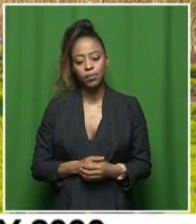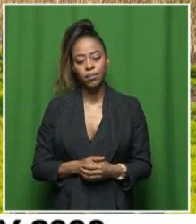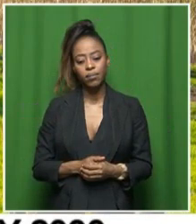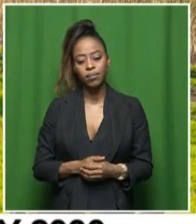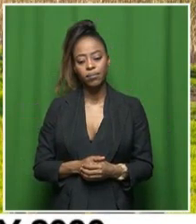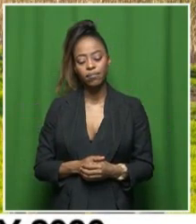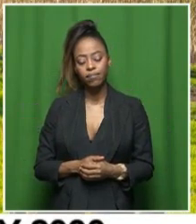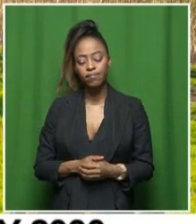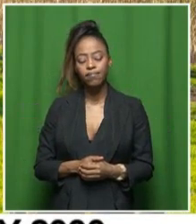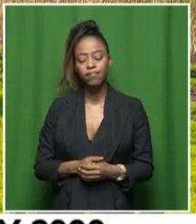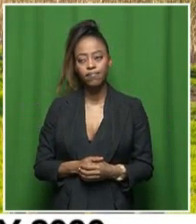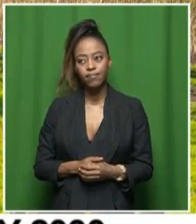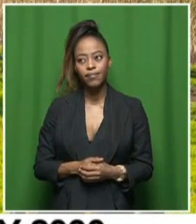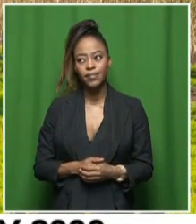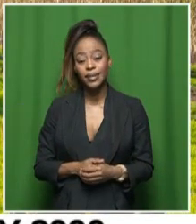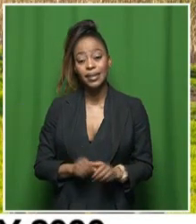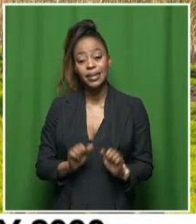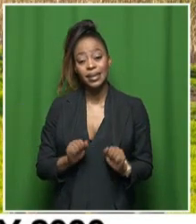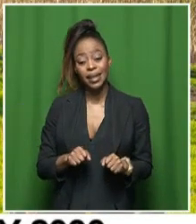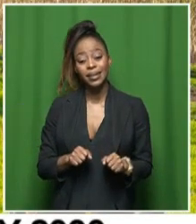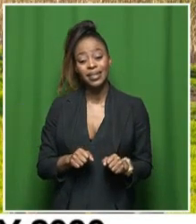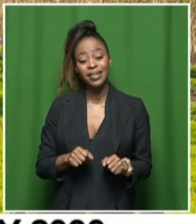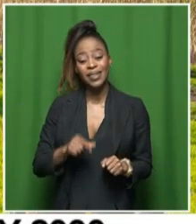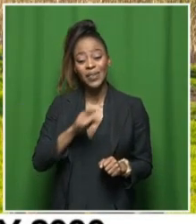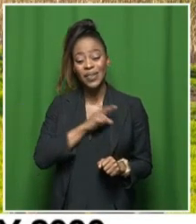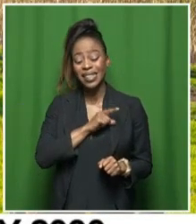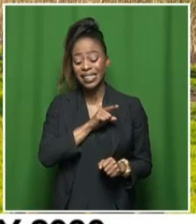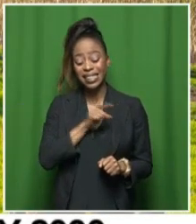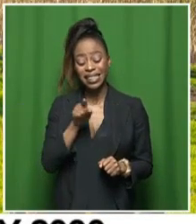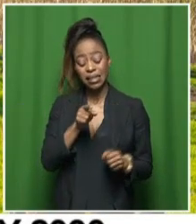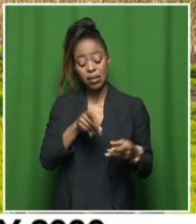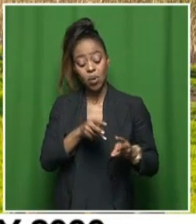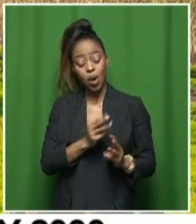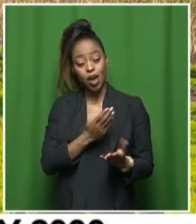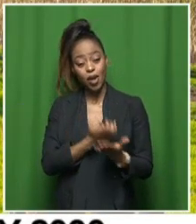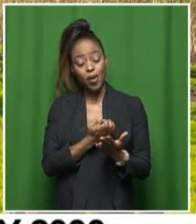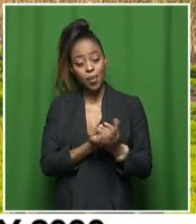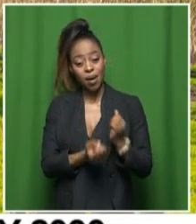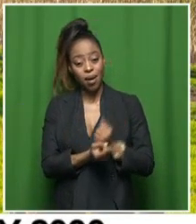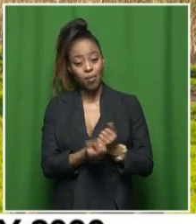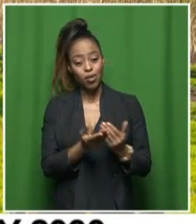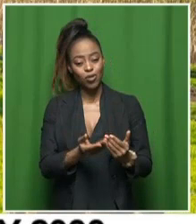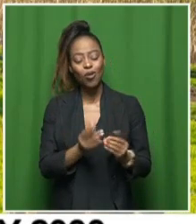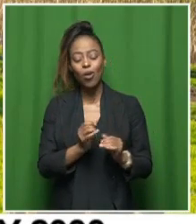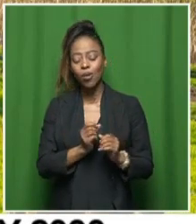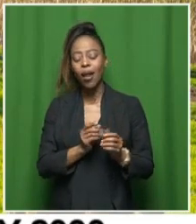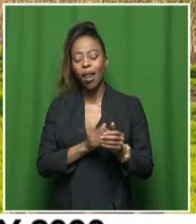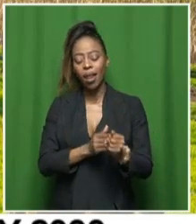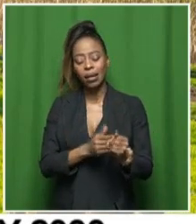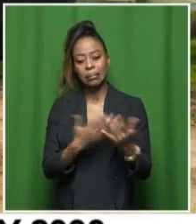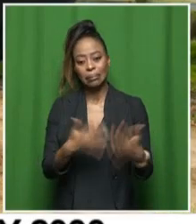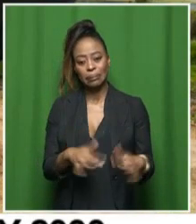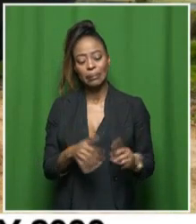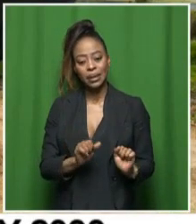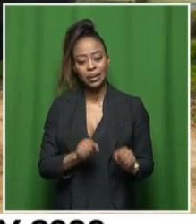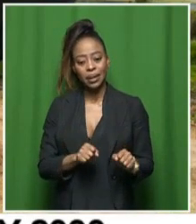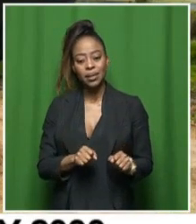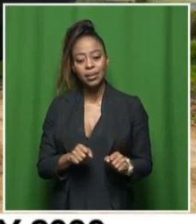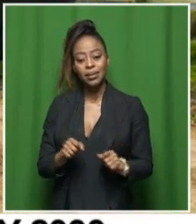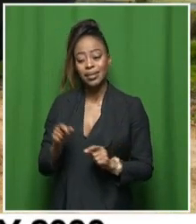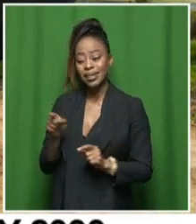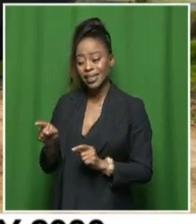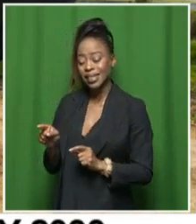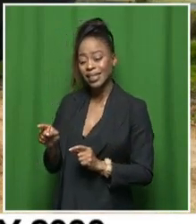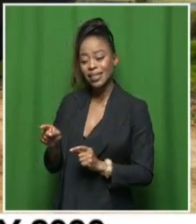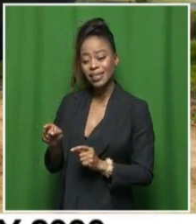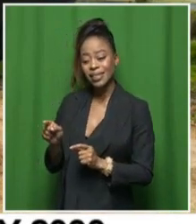Yes, Mpiwe, I think indeed, the linear economy is still very much dominant. And, as mentioned, the circular economy